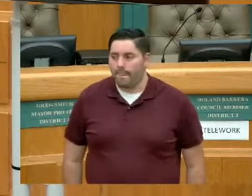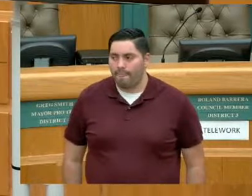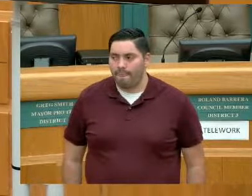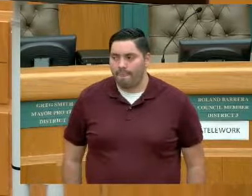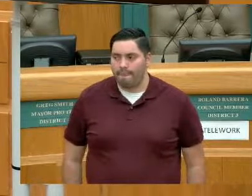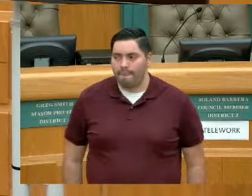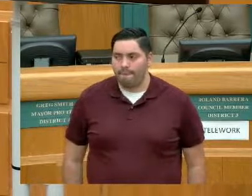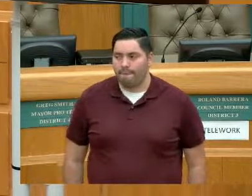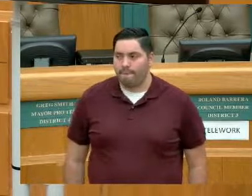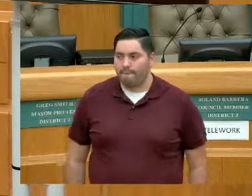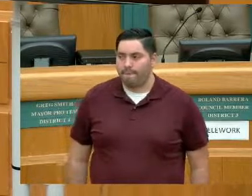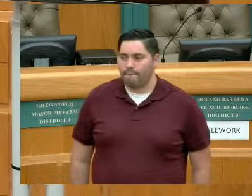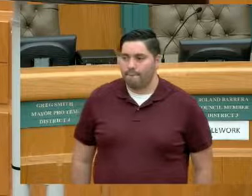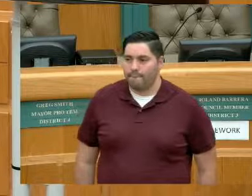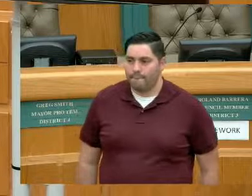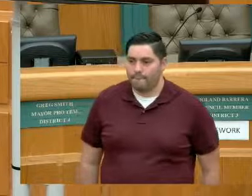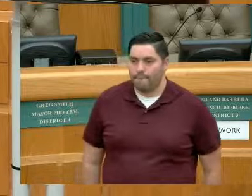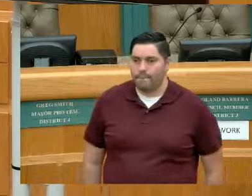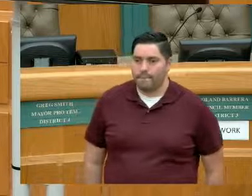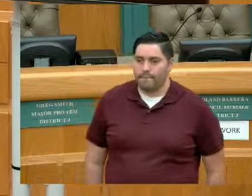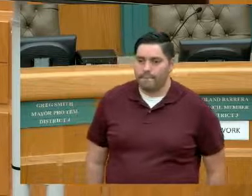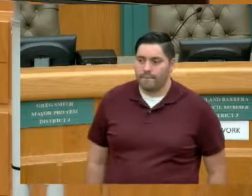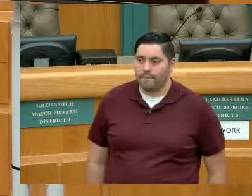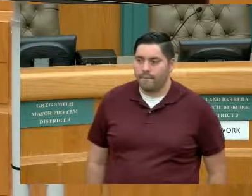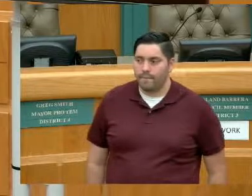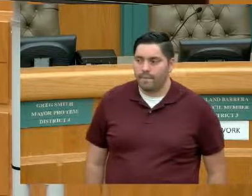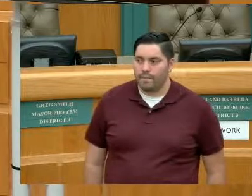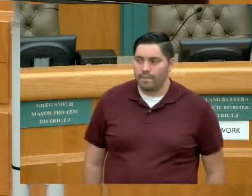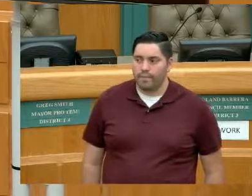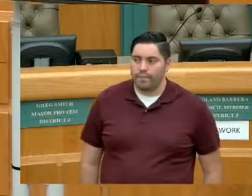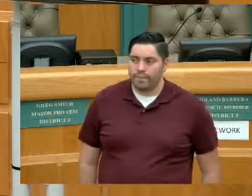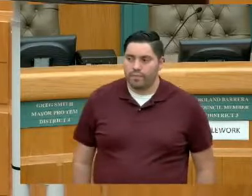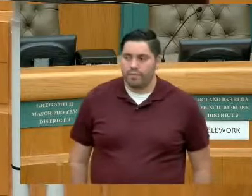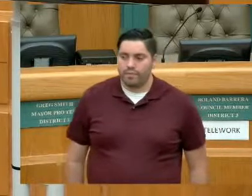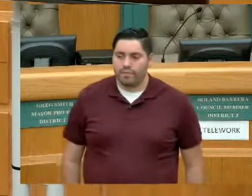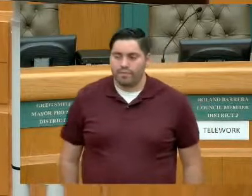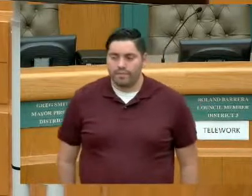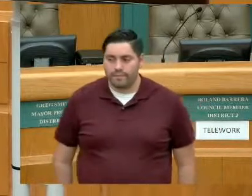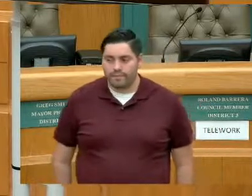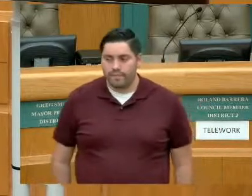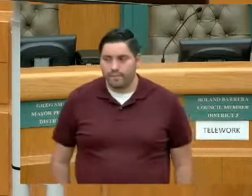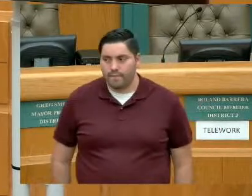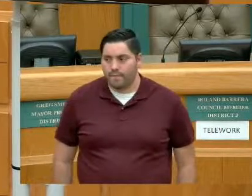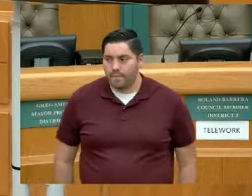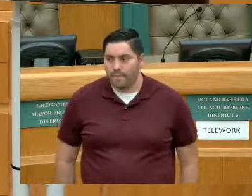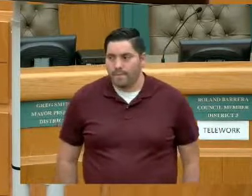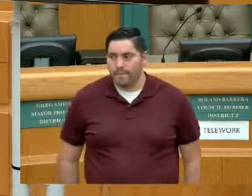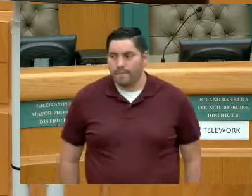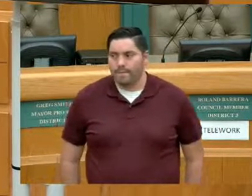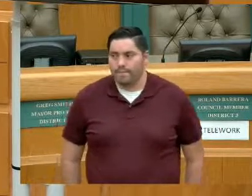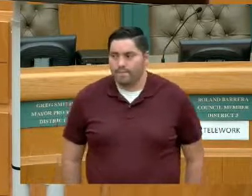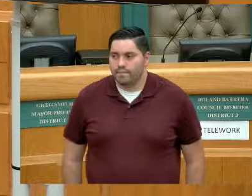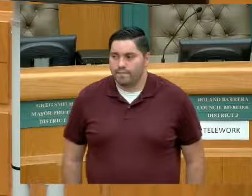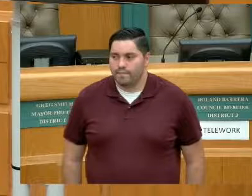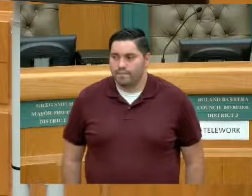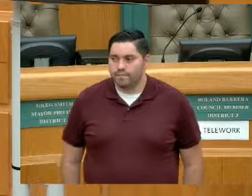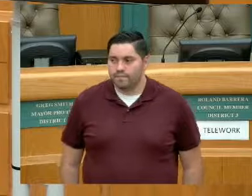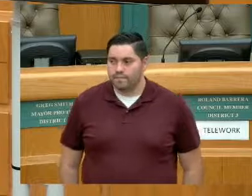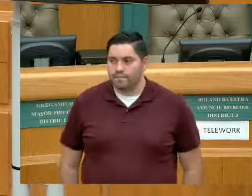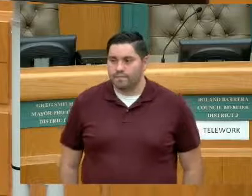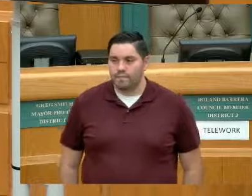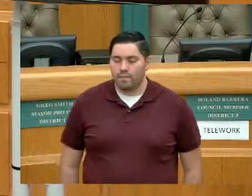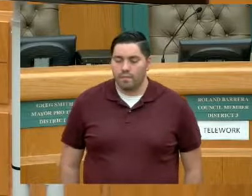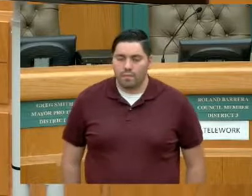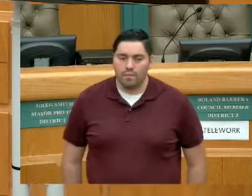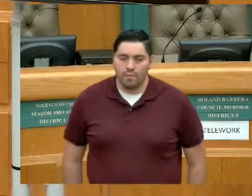noticia en comparación a otras ciudades. Le quiero recordar de nuestro fondo de ayuda. Hemos recibido más de $270,000 mismos que han sido entregados